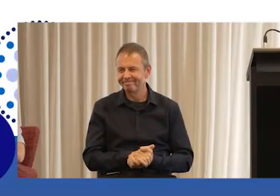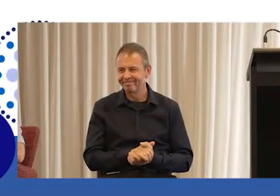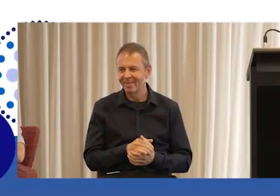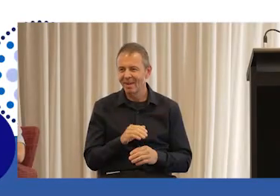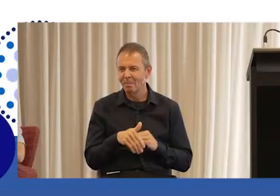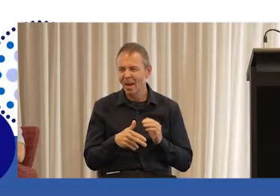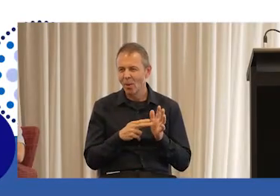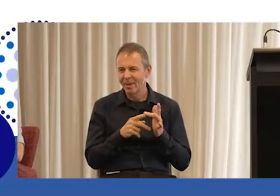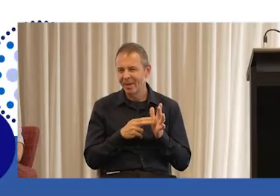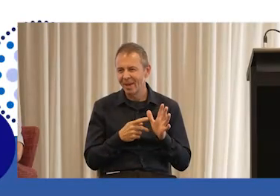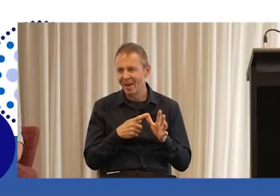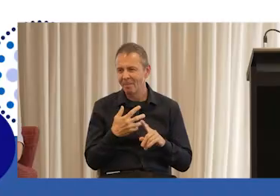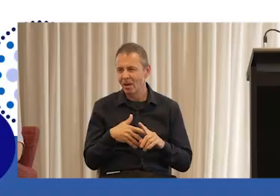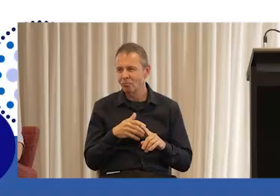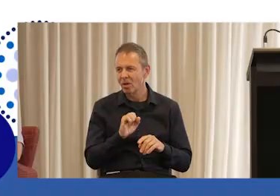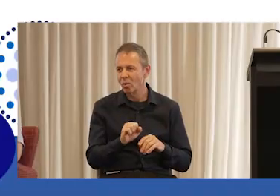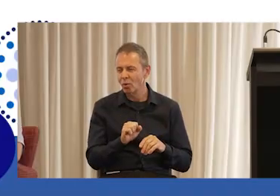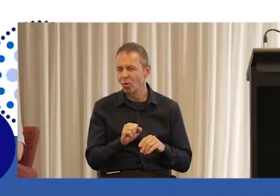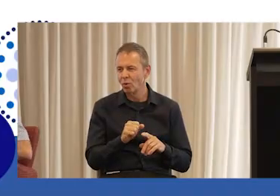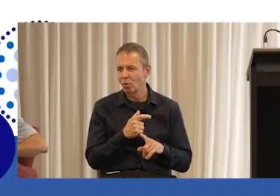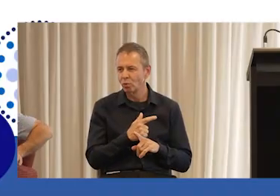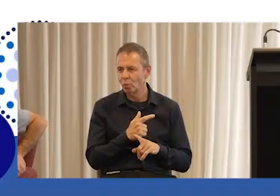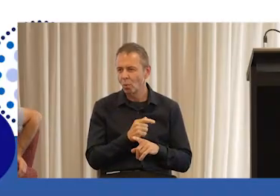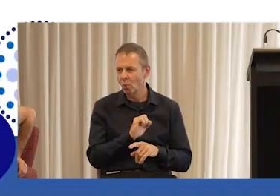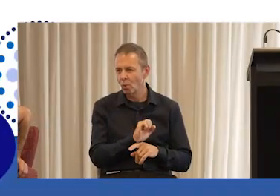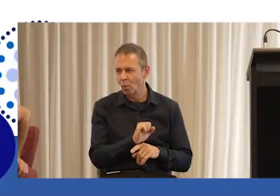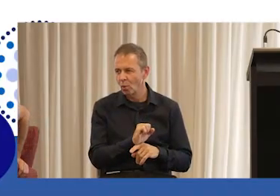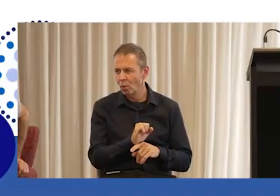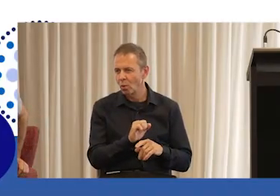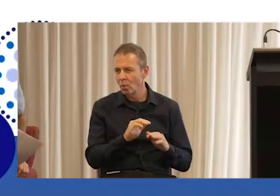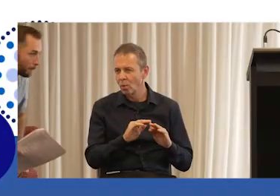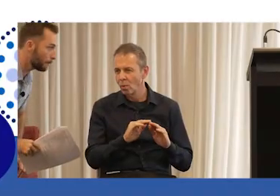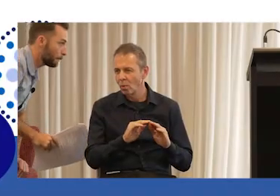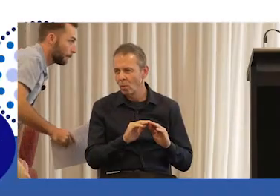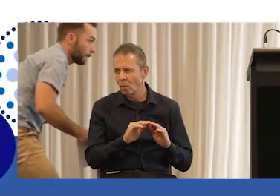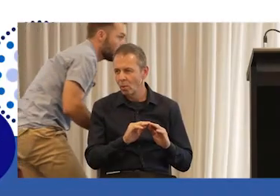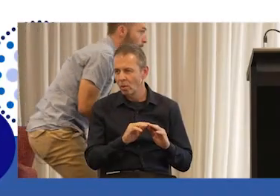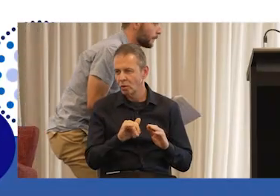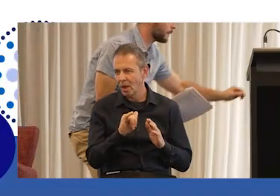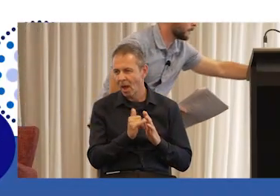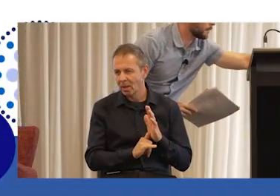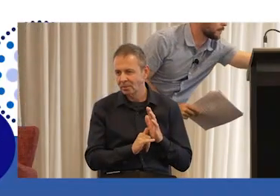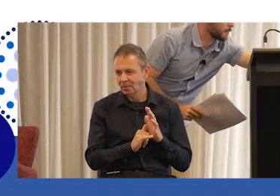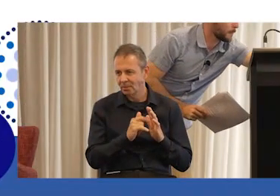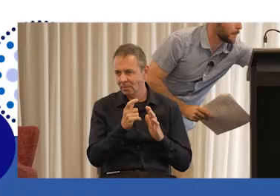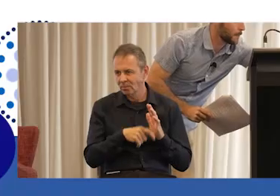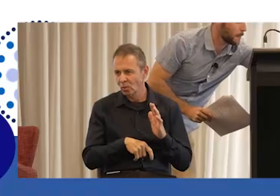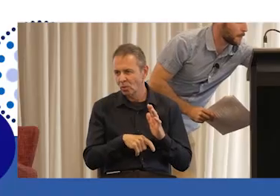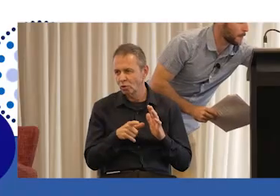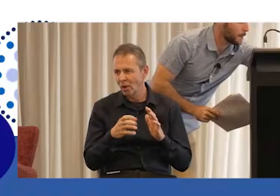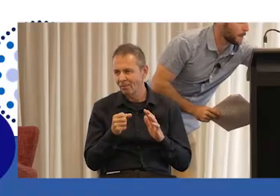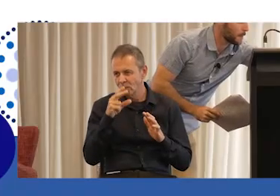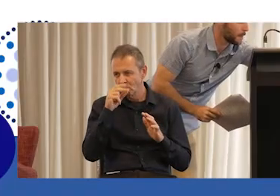Nina, just some of the roles we'll talk about today she's been in community. Nina is an artist. She's a micro-enterprise